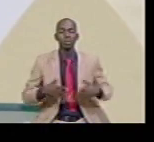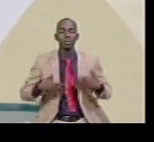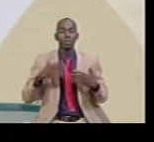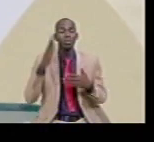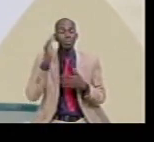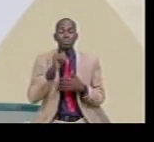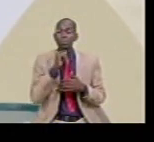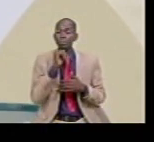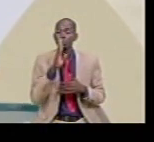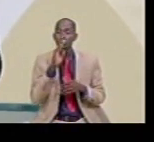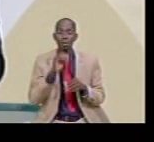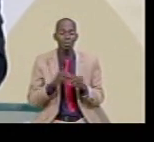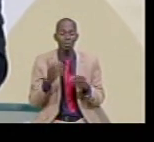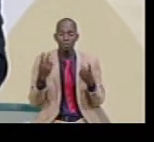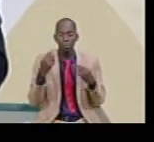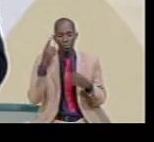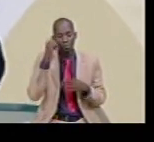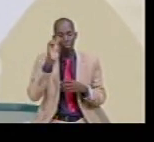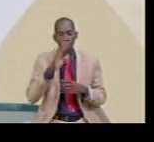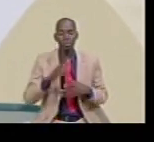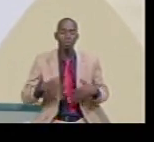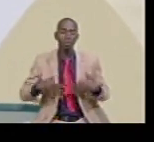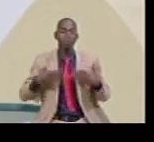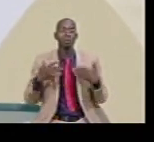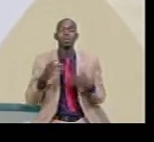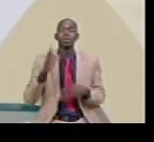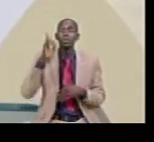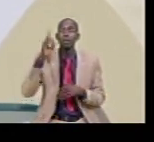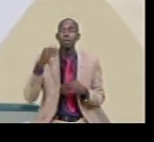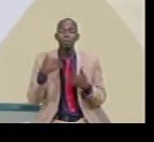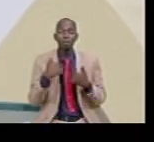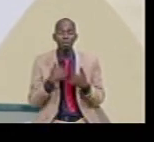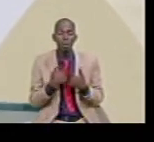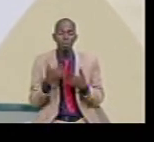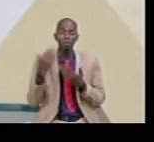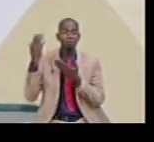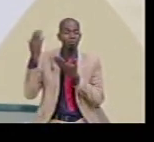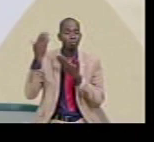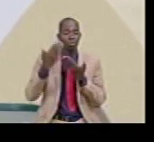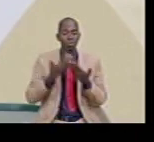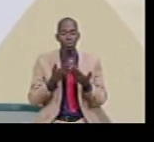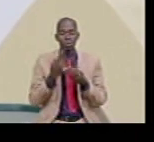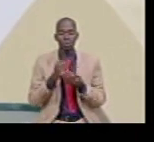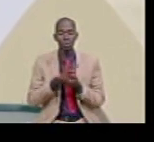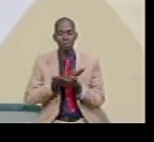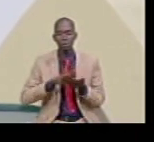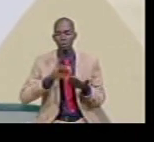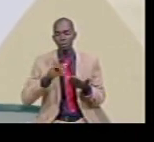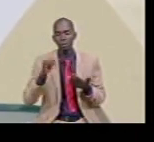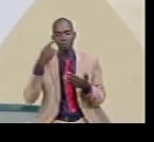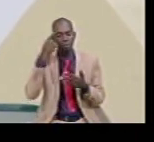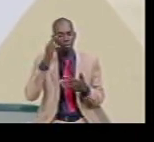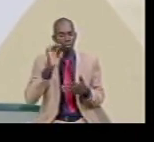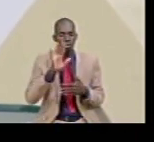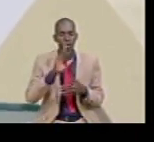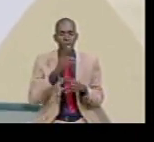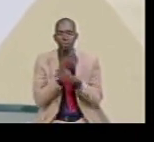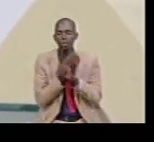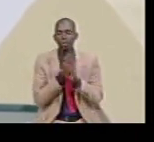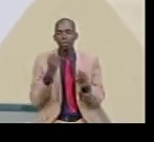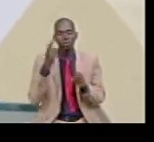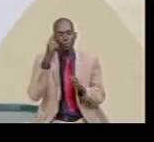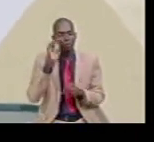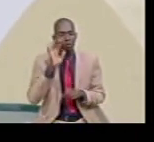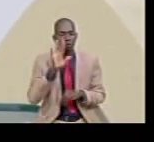your life. He has brought the atonement for redemption, for your salvation. Ask